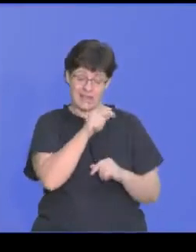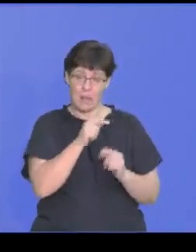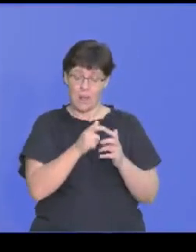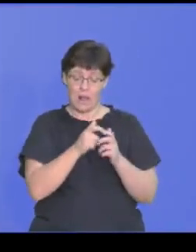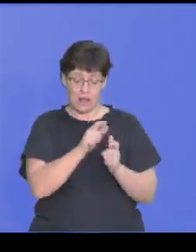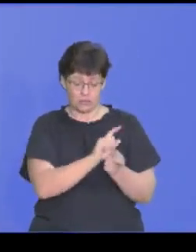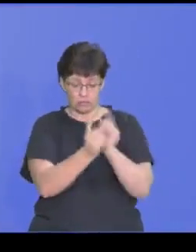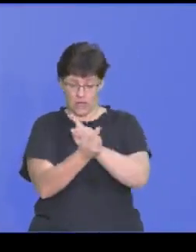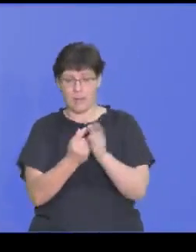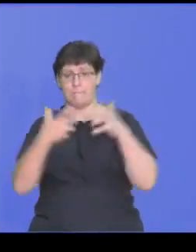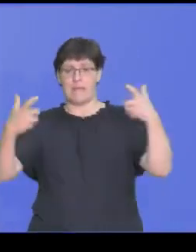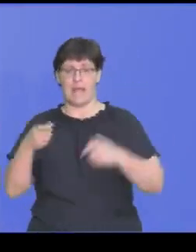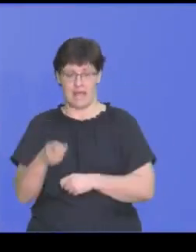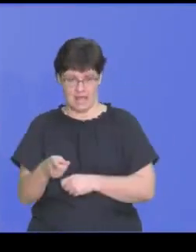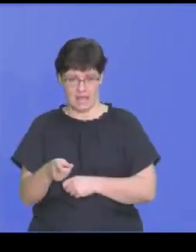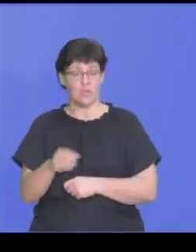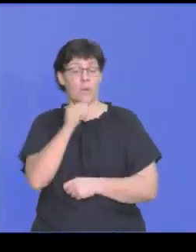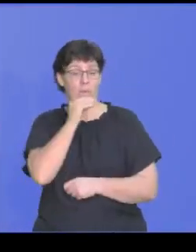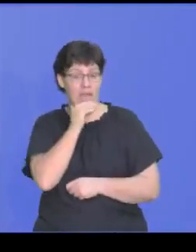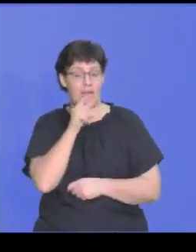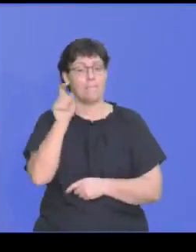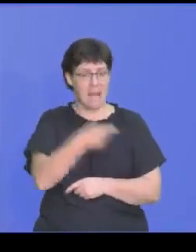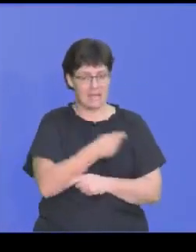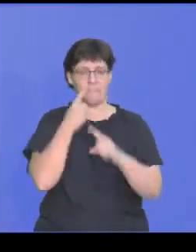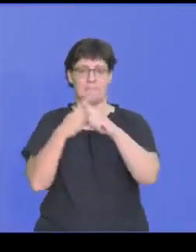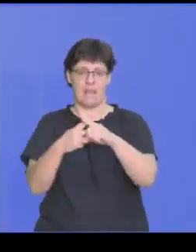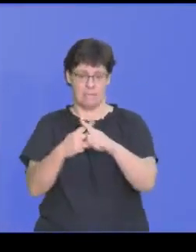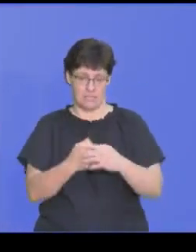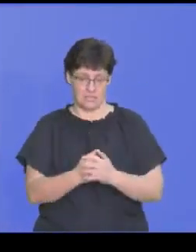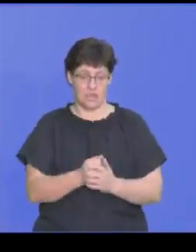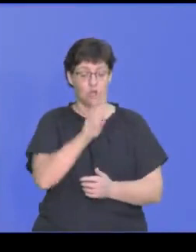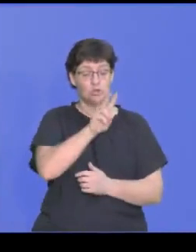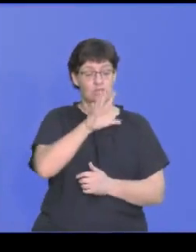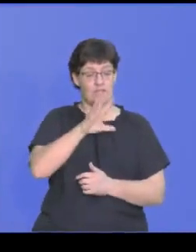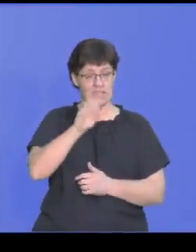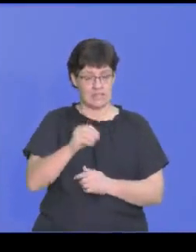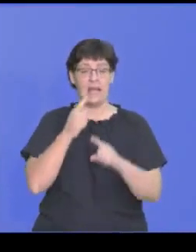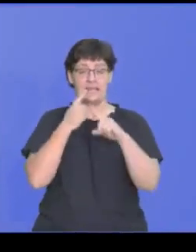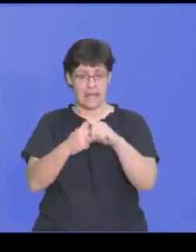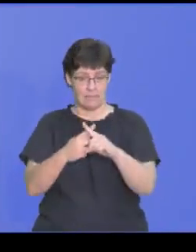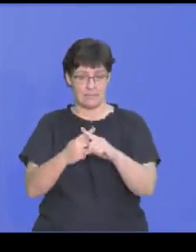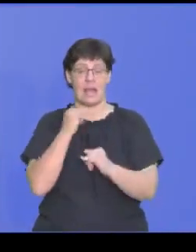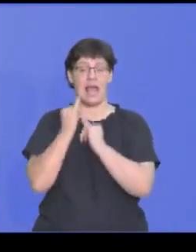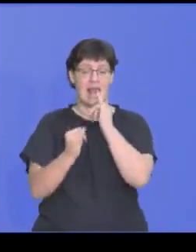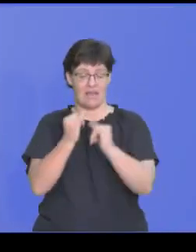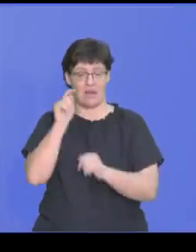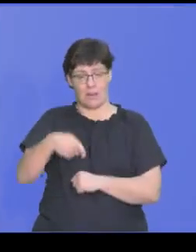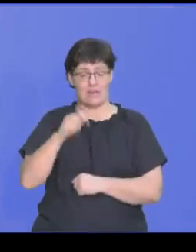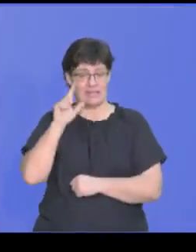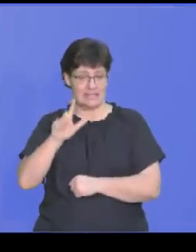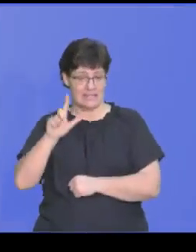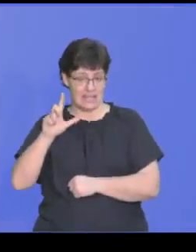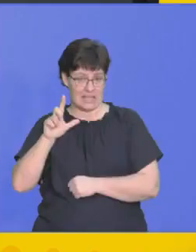So 250 times by 11,0. Don't forget all the decimal places.